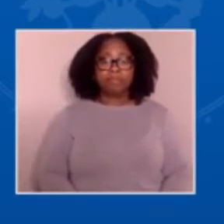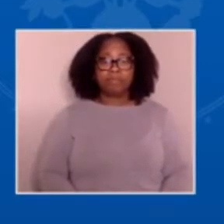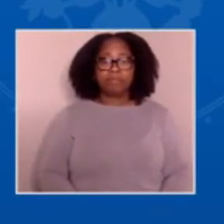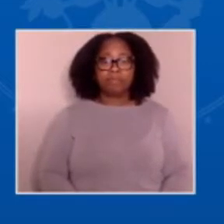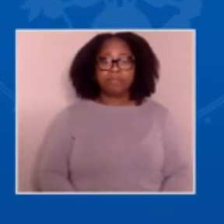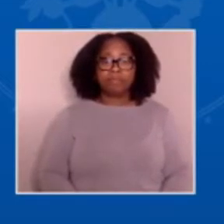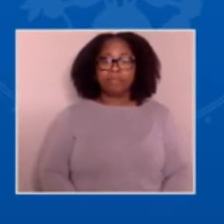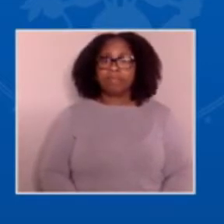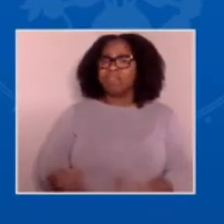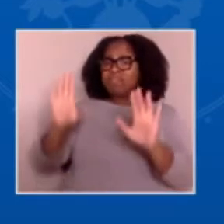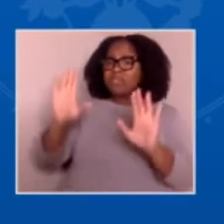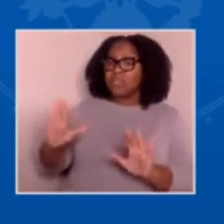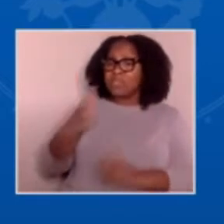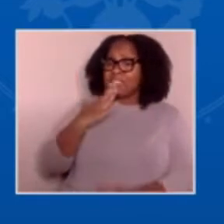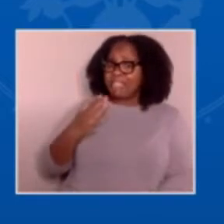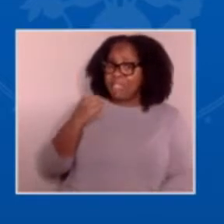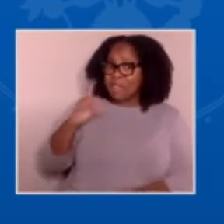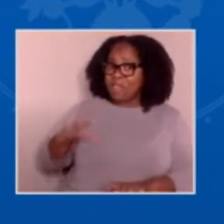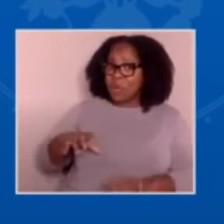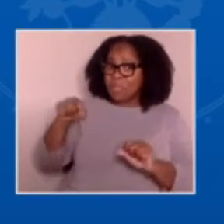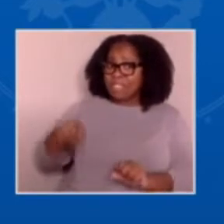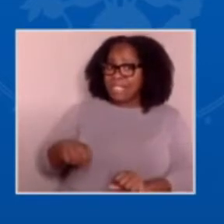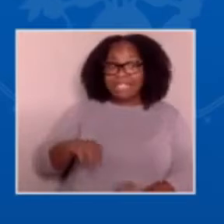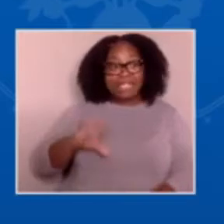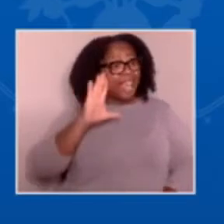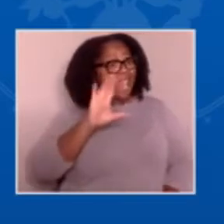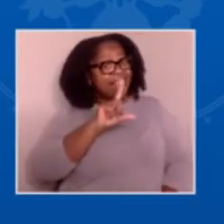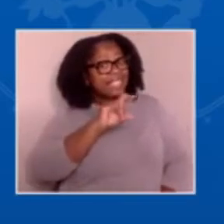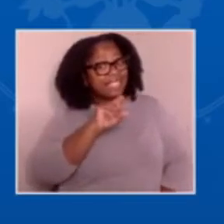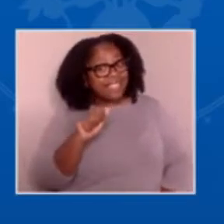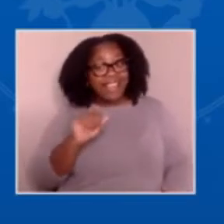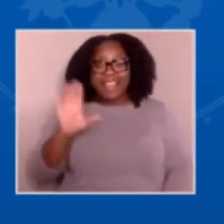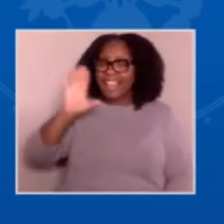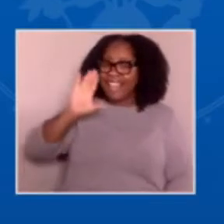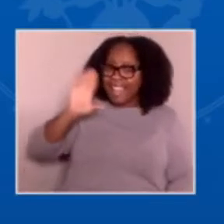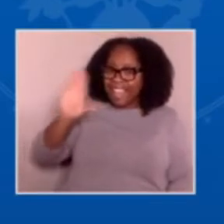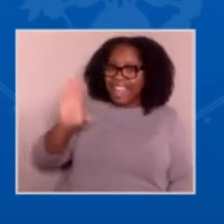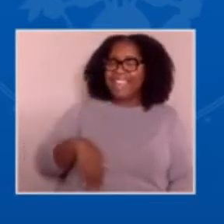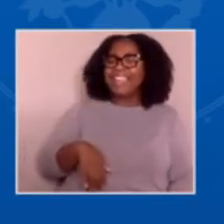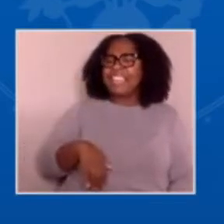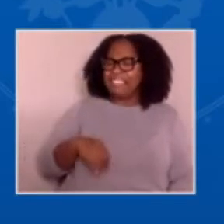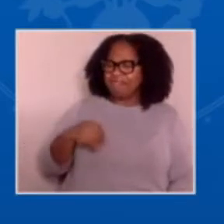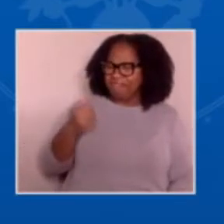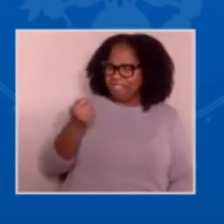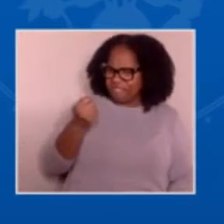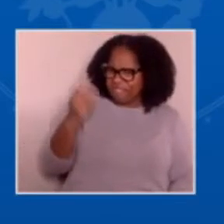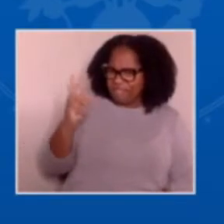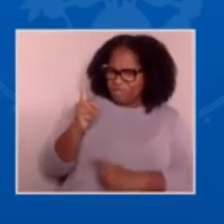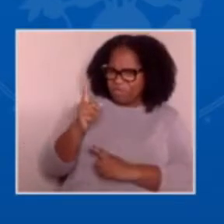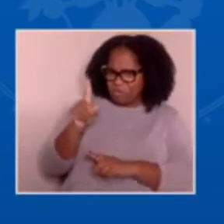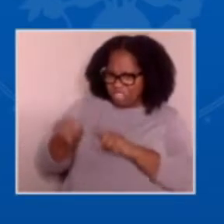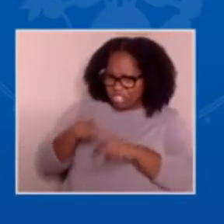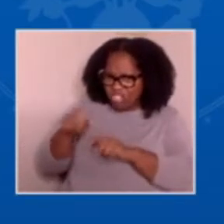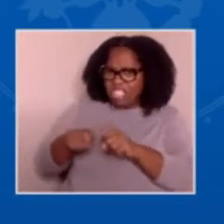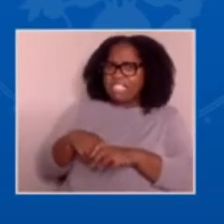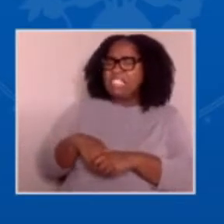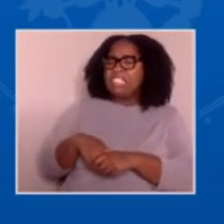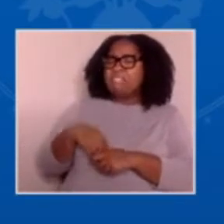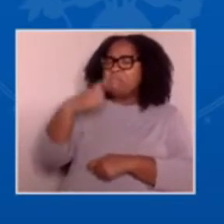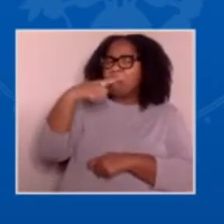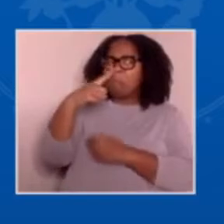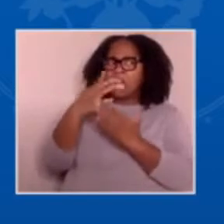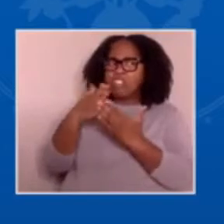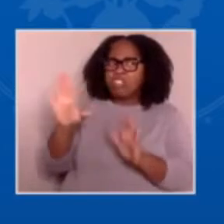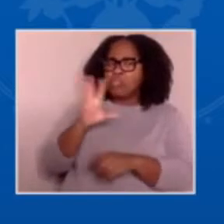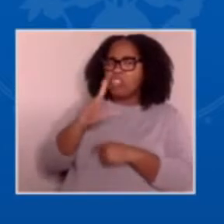for doing this I really appreciate it hi guys I've got um a couple of questions one if generally you can talk about